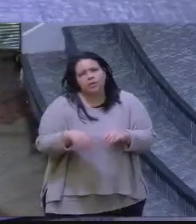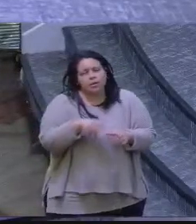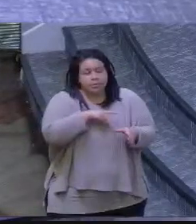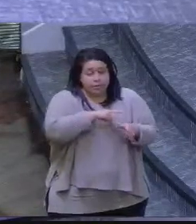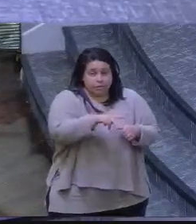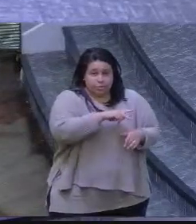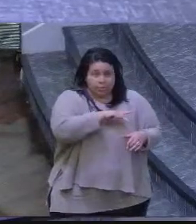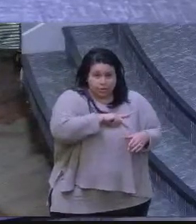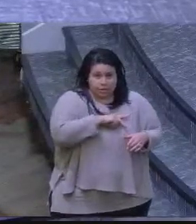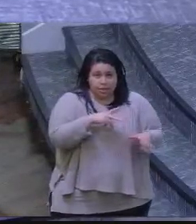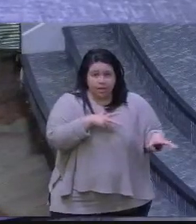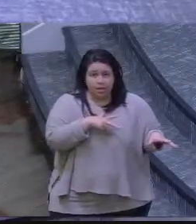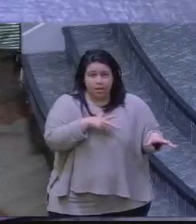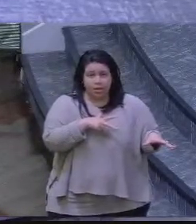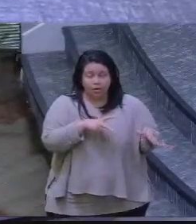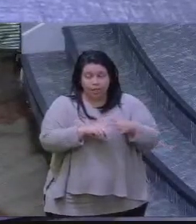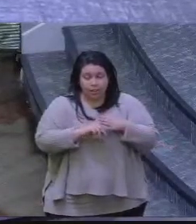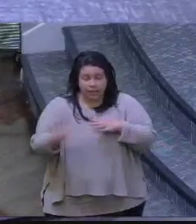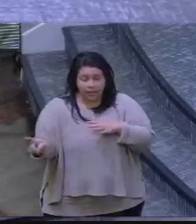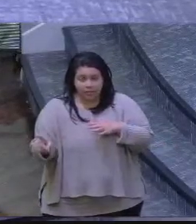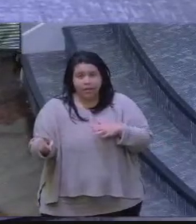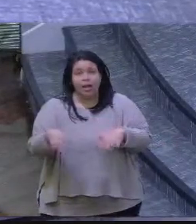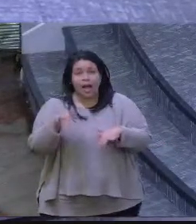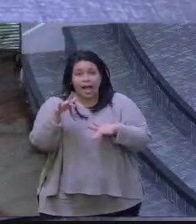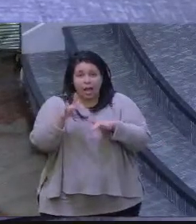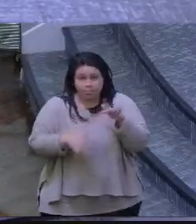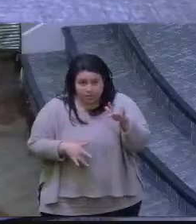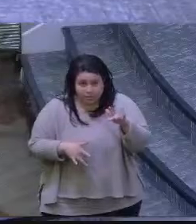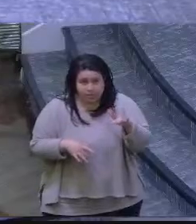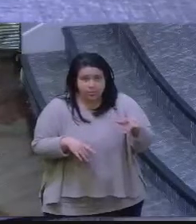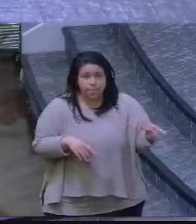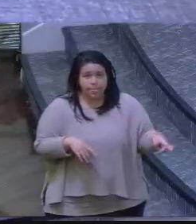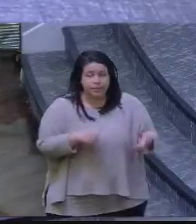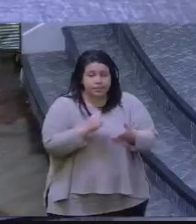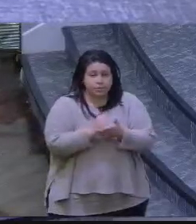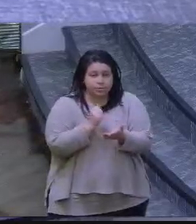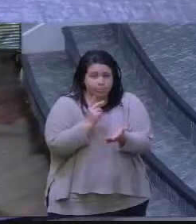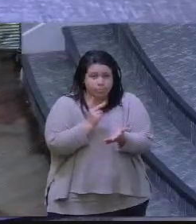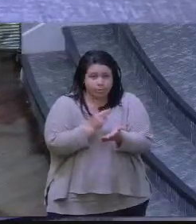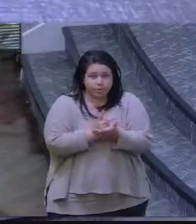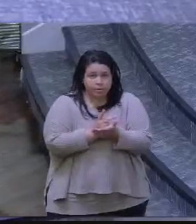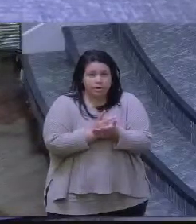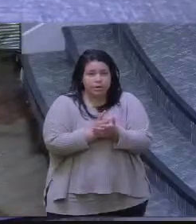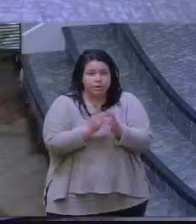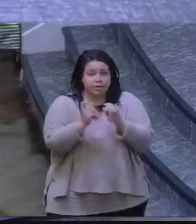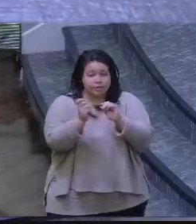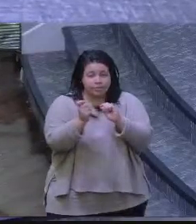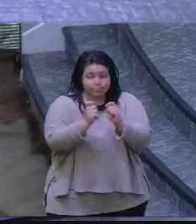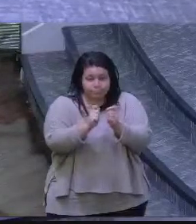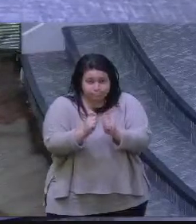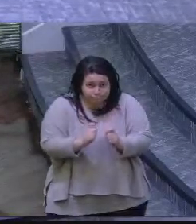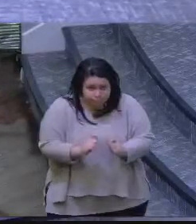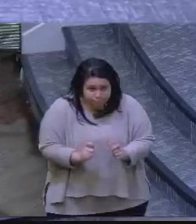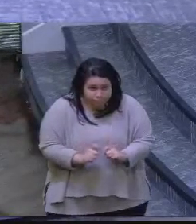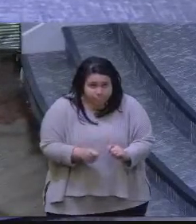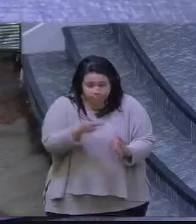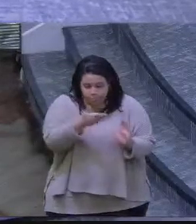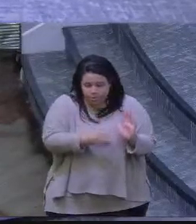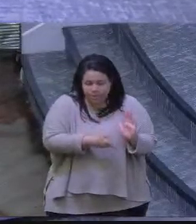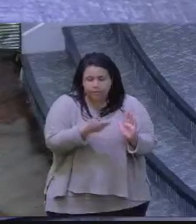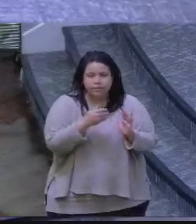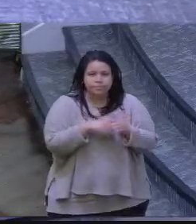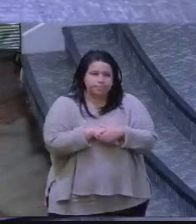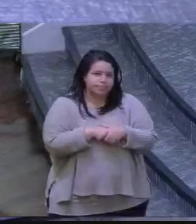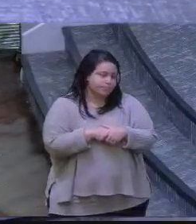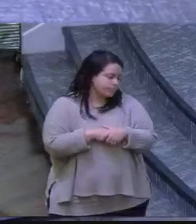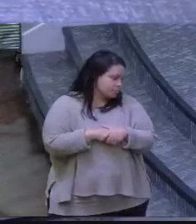personnel leave and absences. And this is an action item to approve the revisions as presented. So